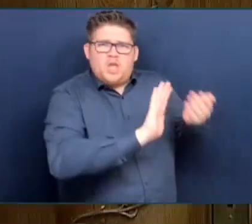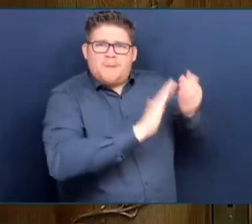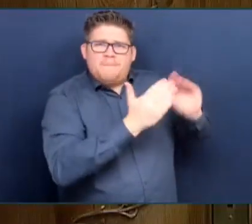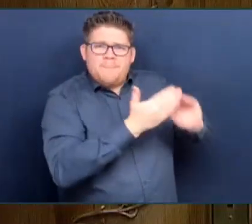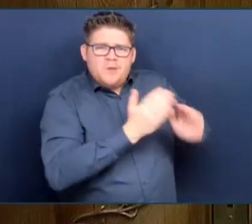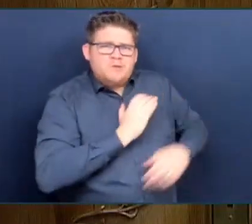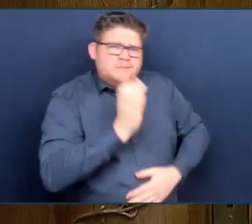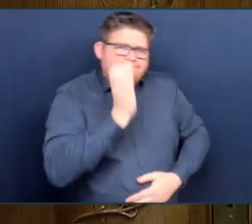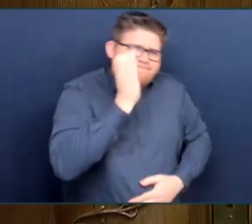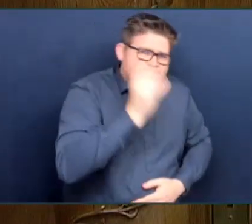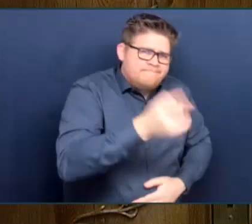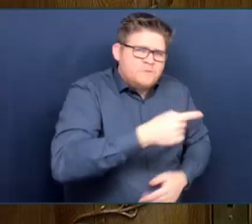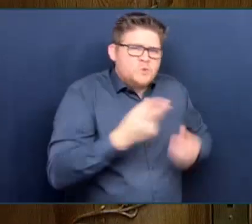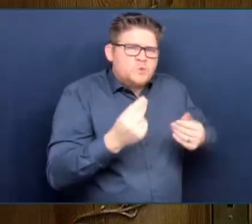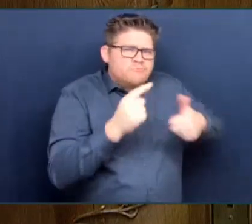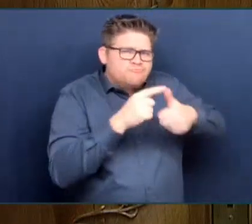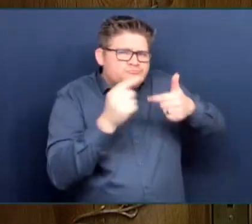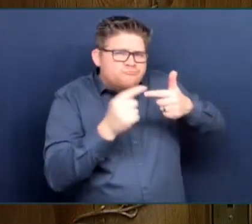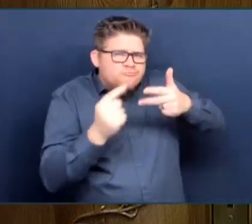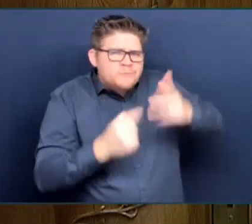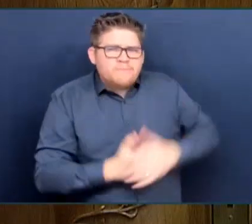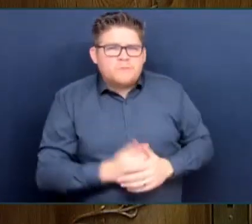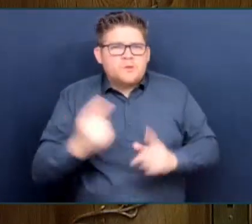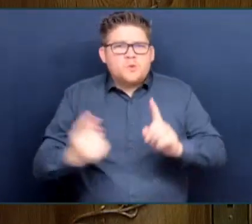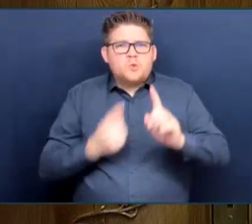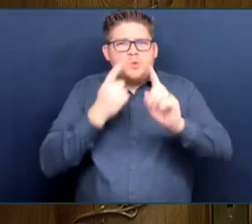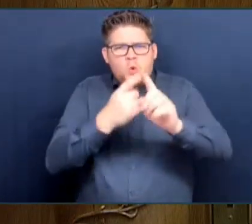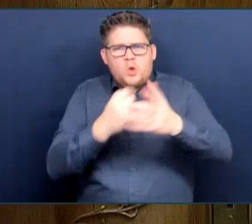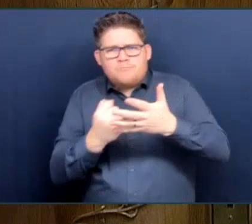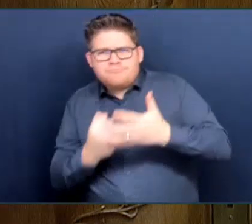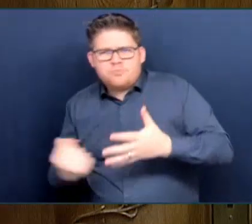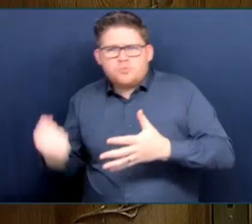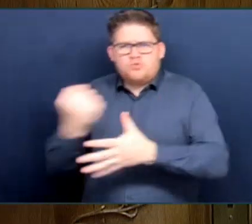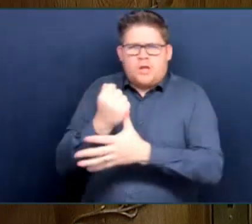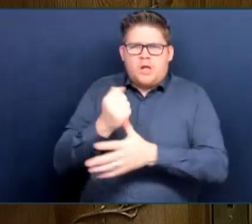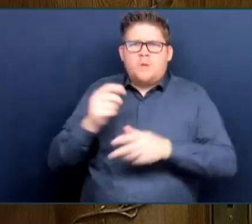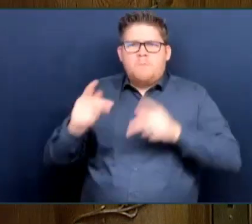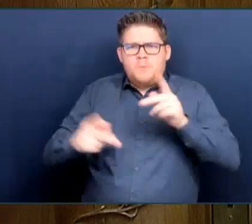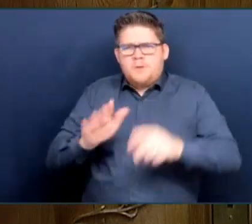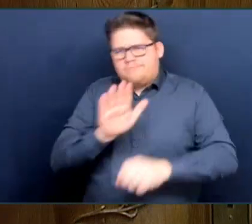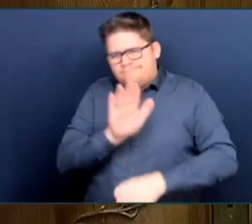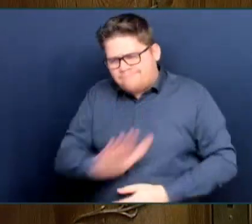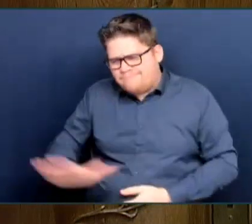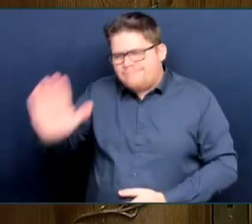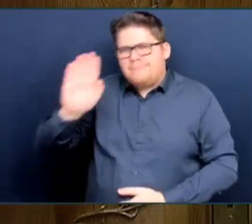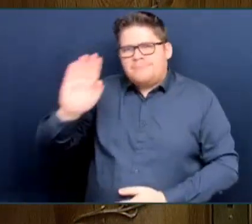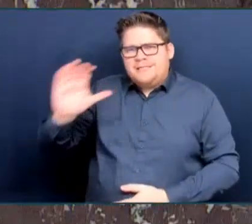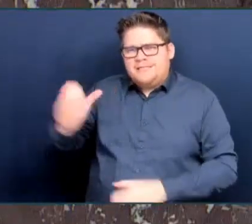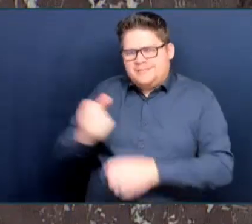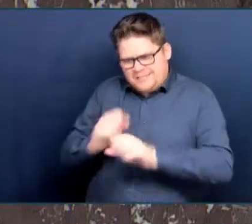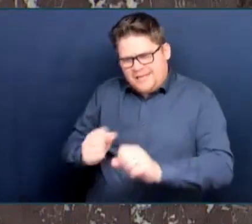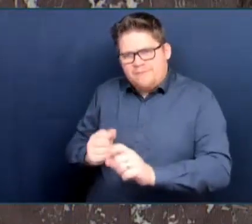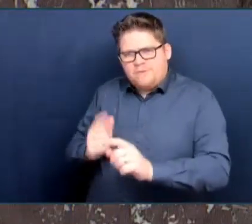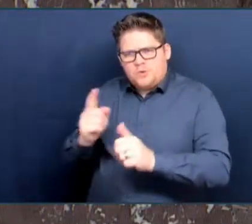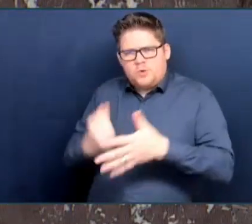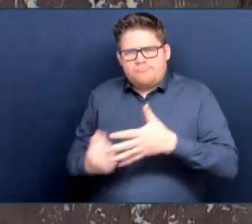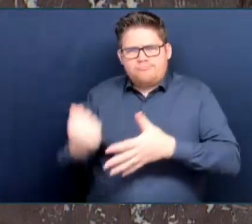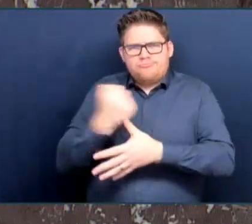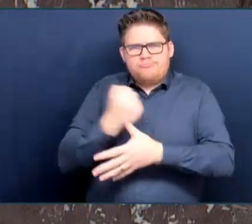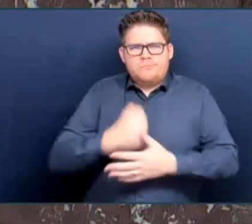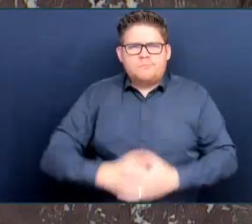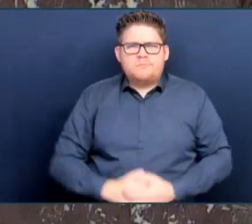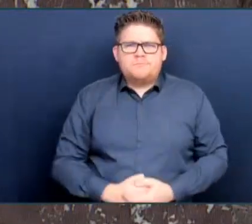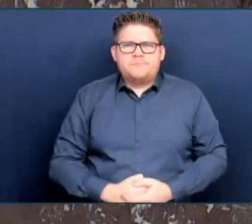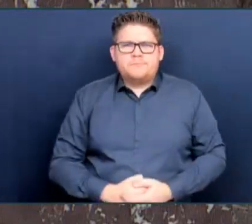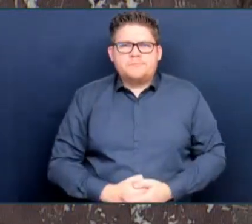Member for Surrey South supplemental. Mr. Speaker, this government has announced initiatives,